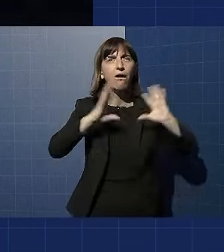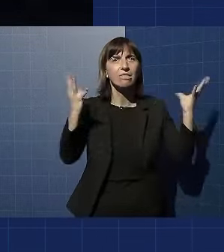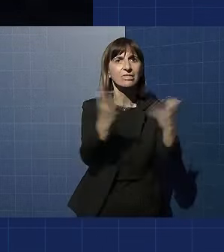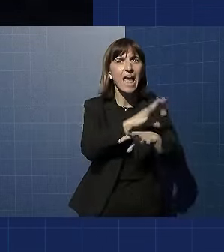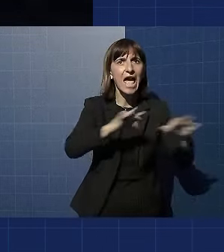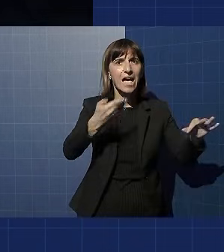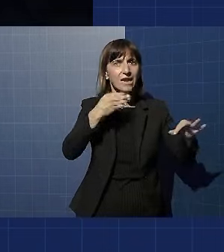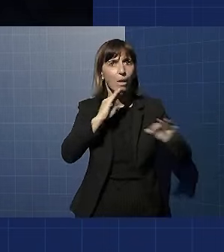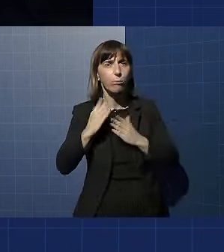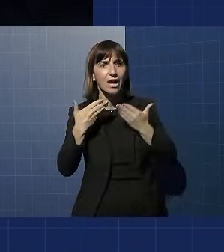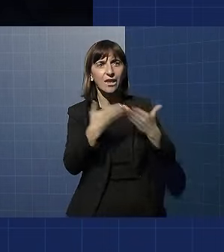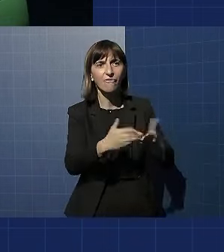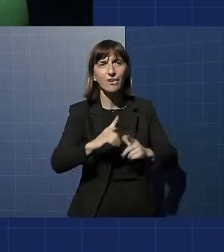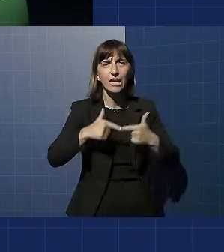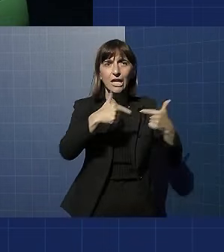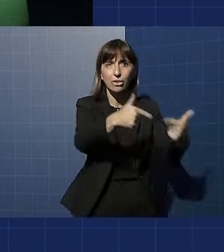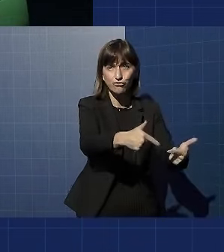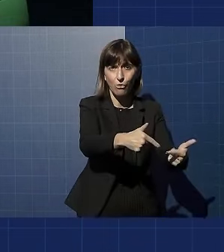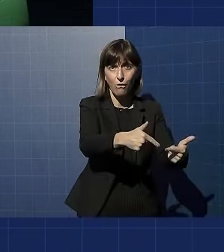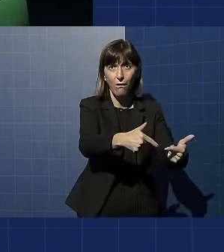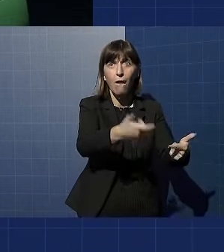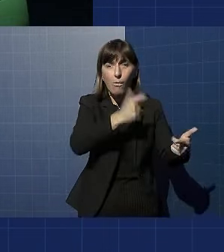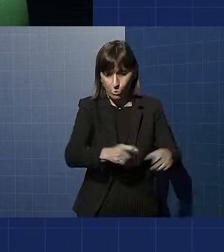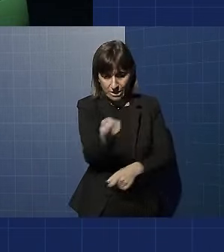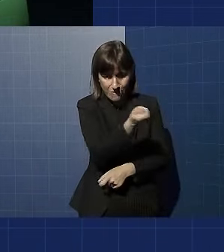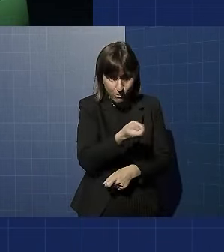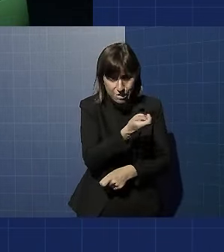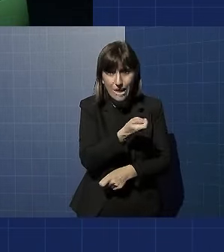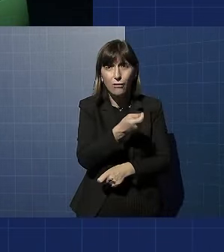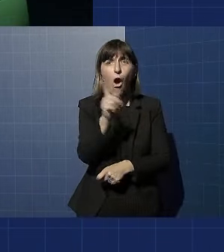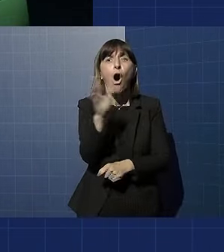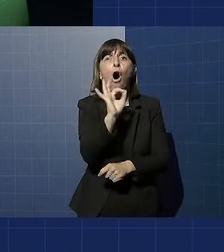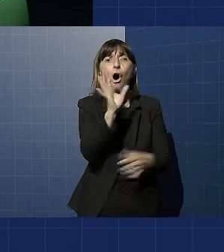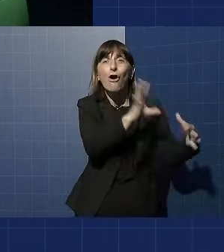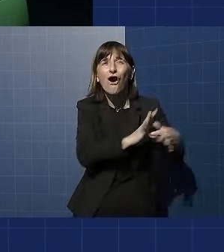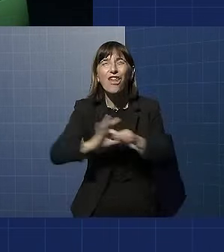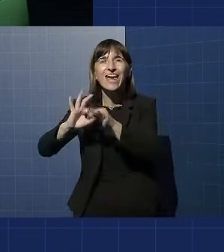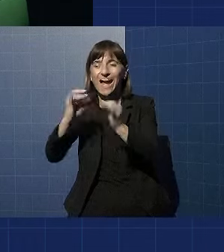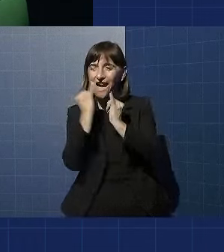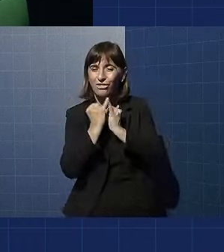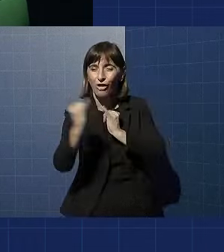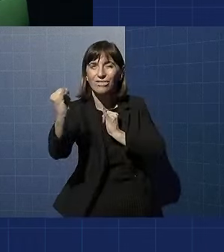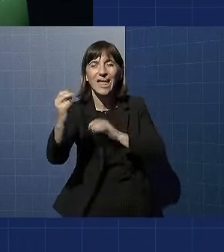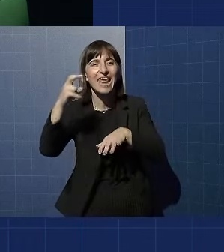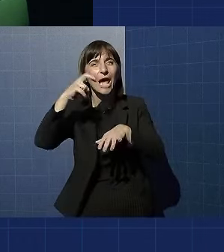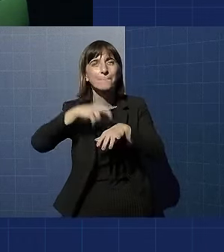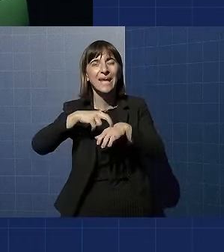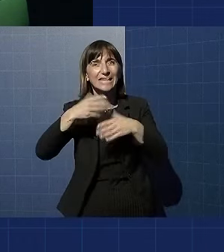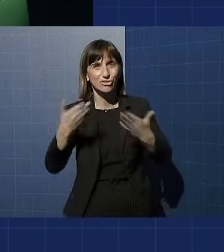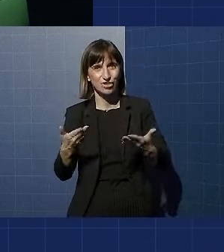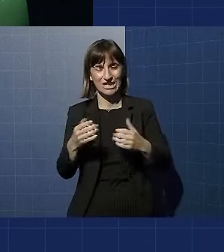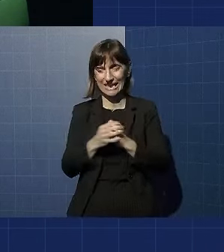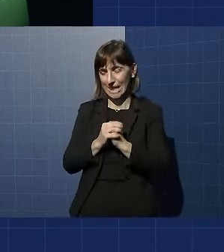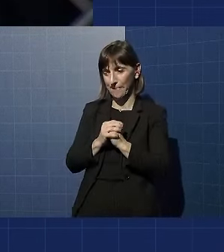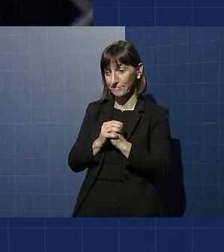Infatti ci sono molte applicazioni di origine spaziale che noi utilizziamo sulla Terra e che sono state anche